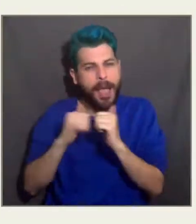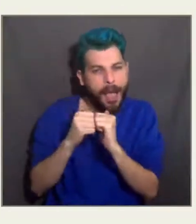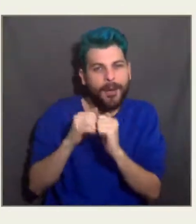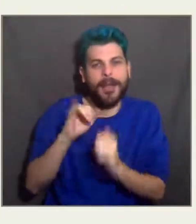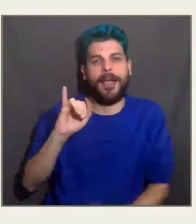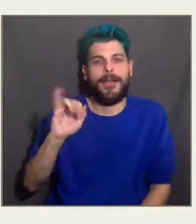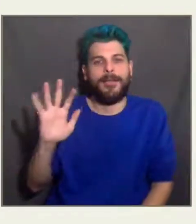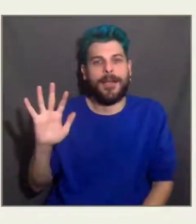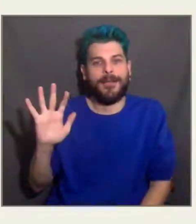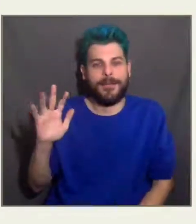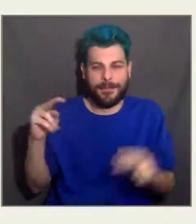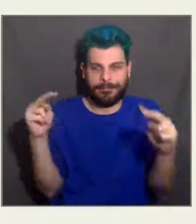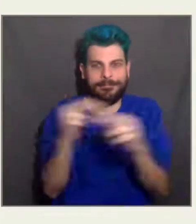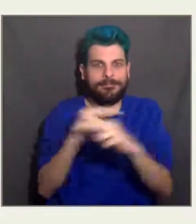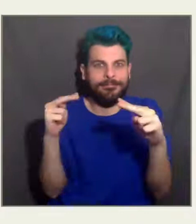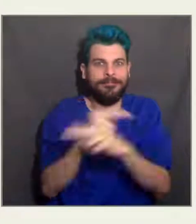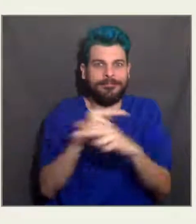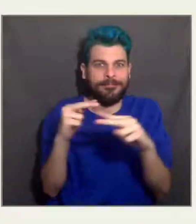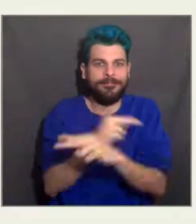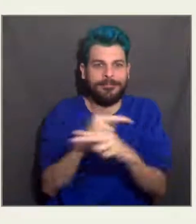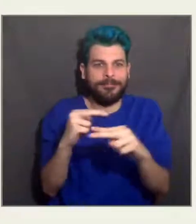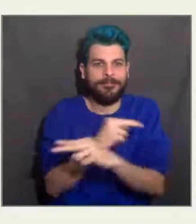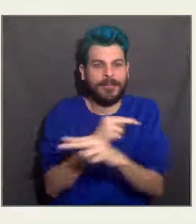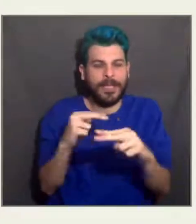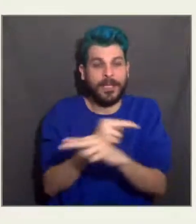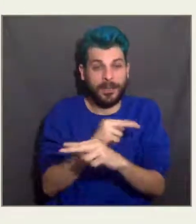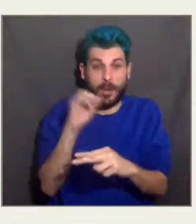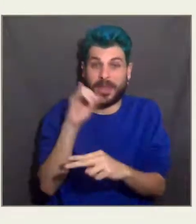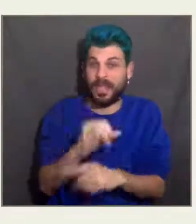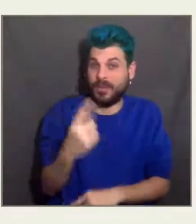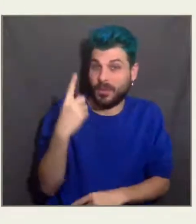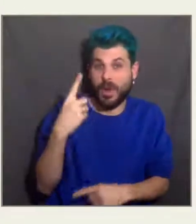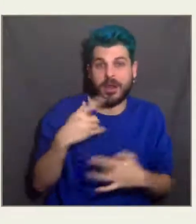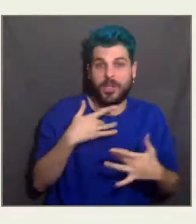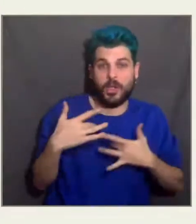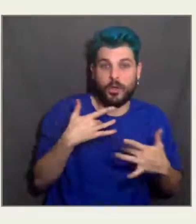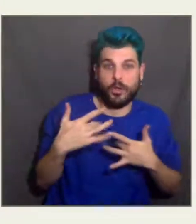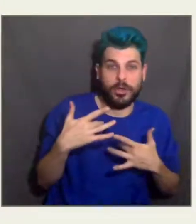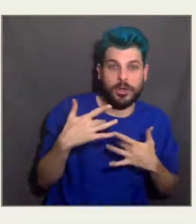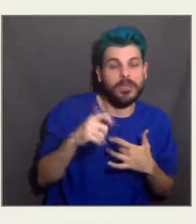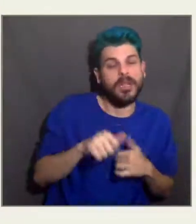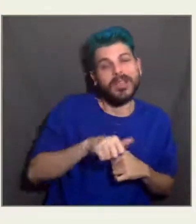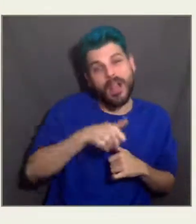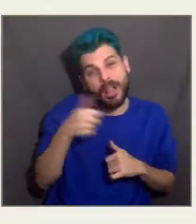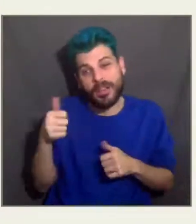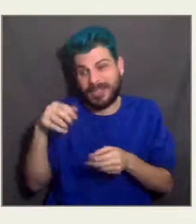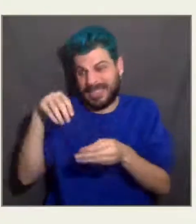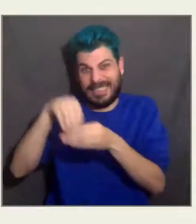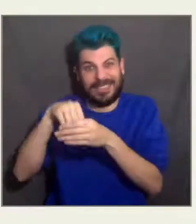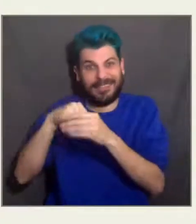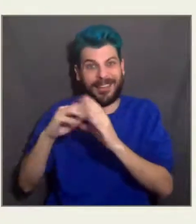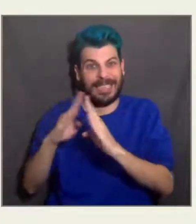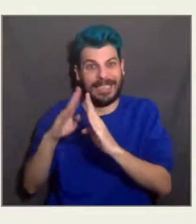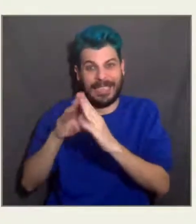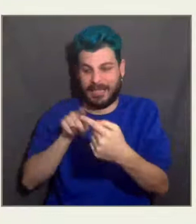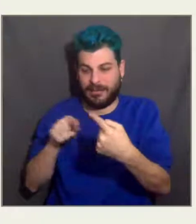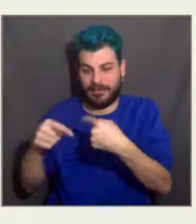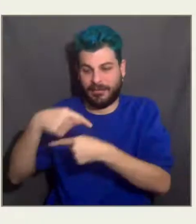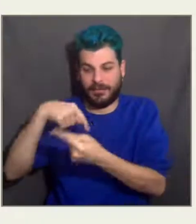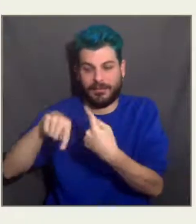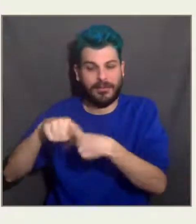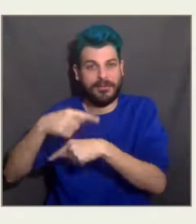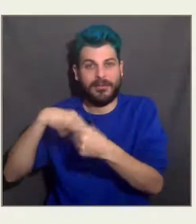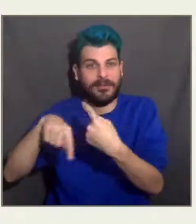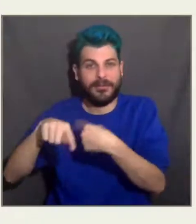really concerned about is moving people around and inside our communities, because that's the majority of the trips in the region.